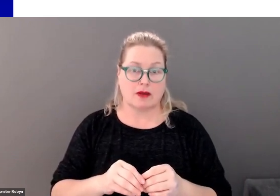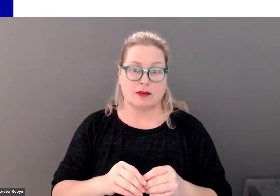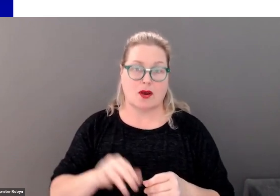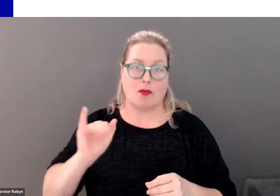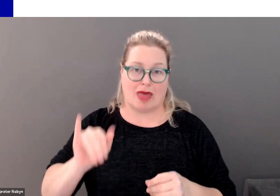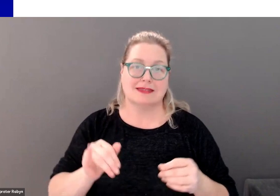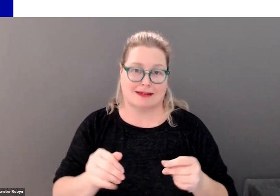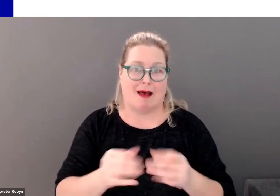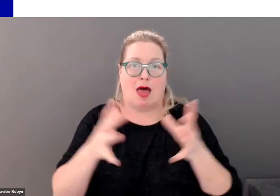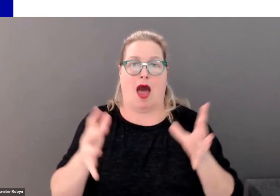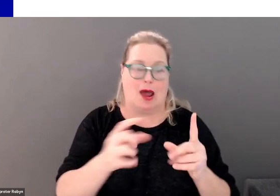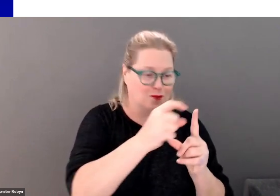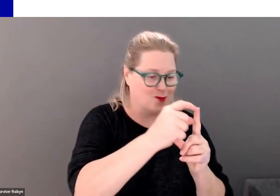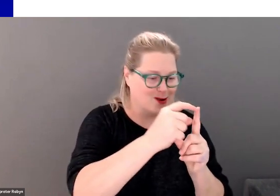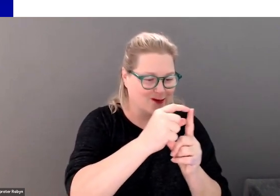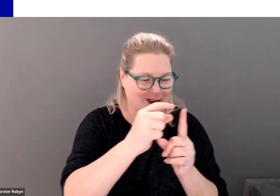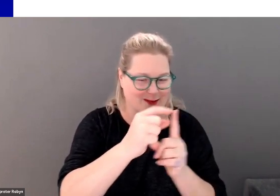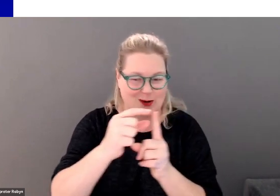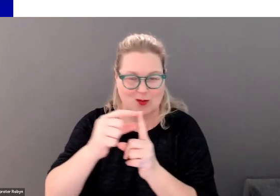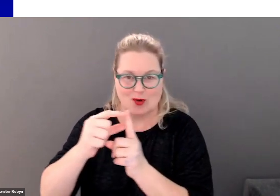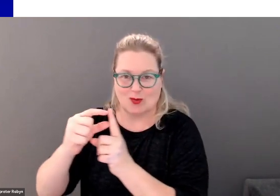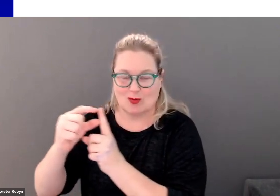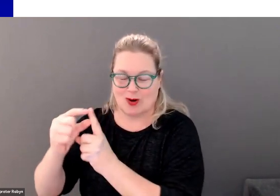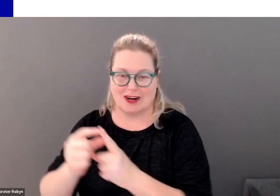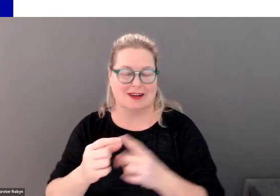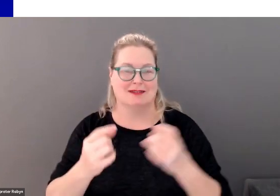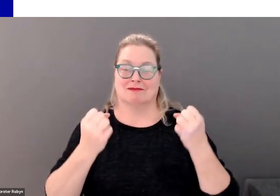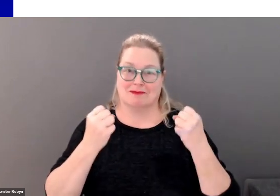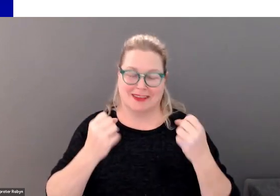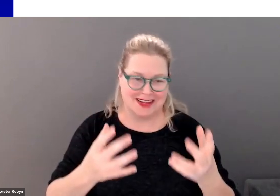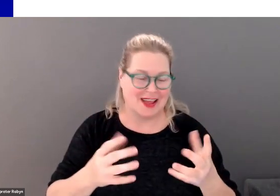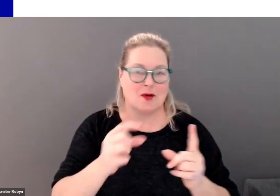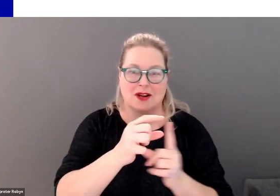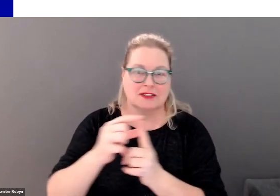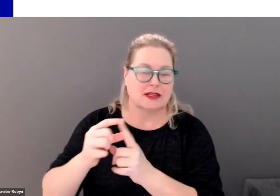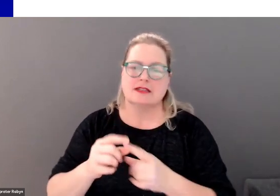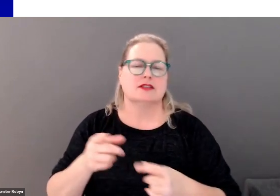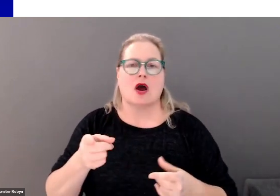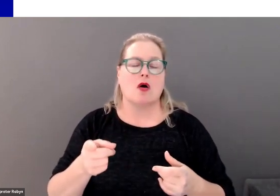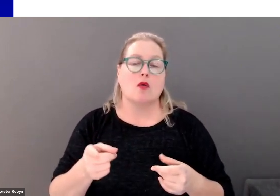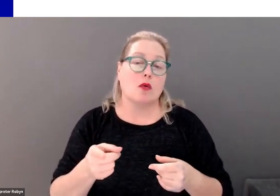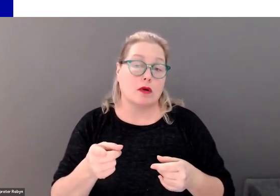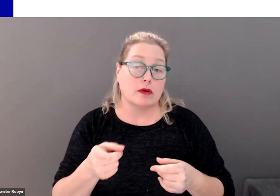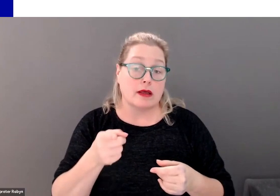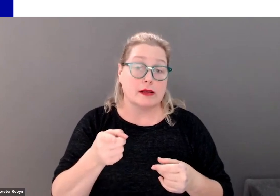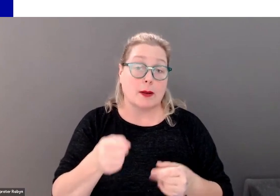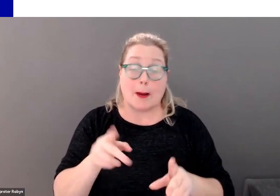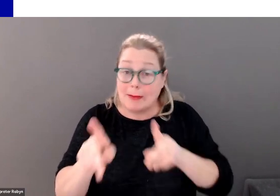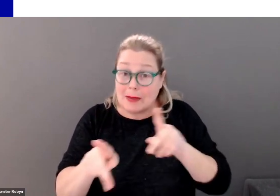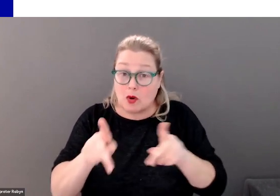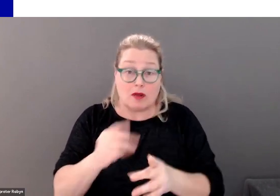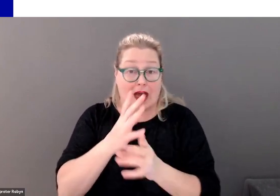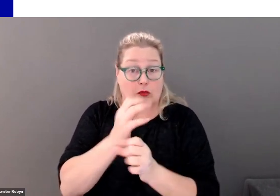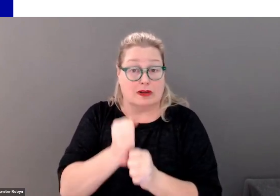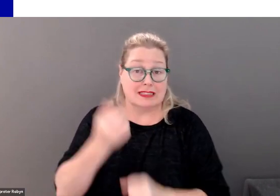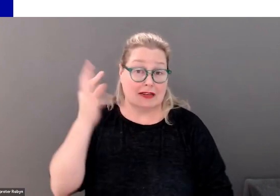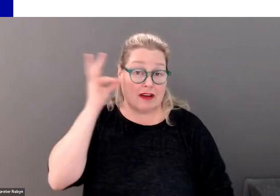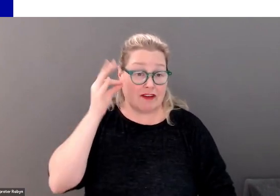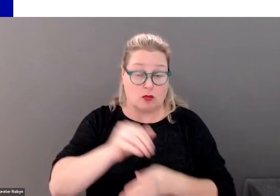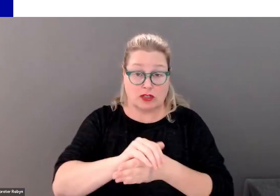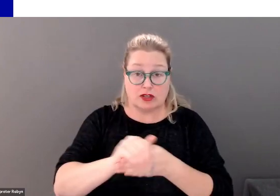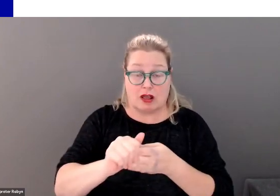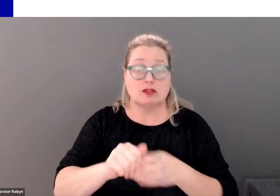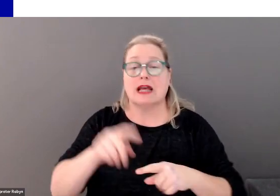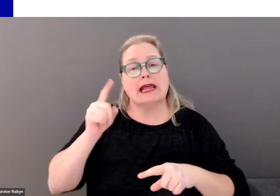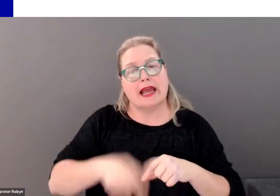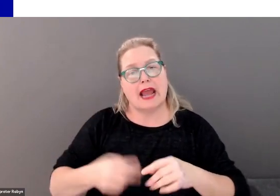mouthful. In order to be prohibited under this provision, recipients can't use a value assessment method